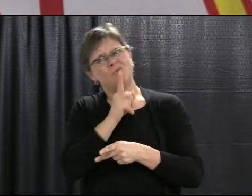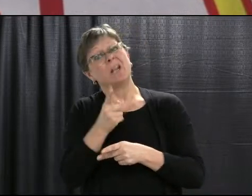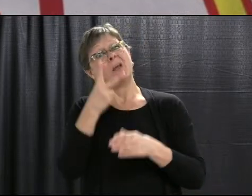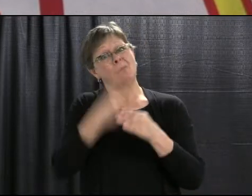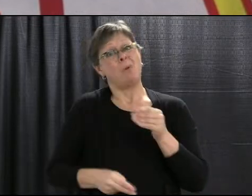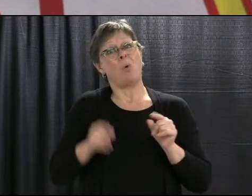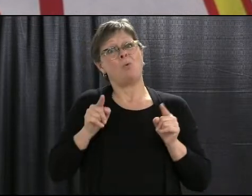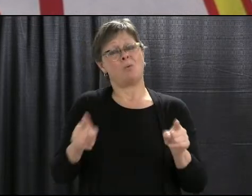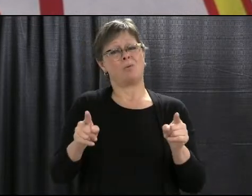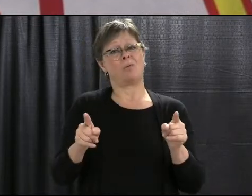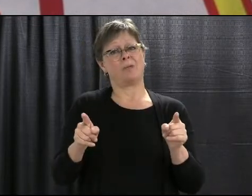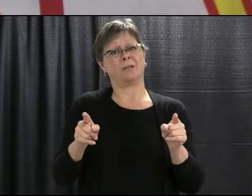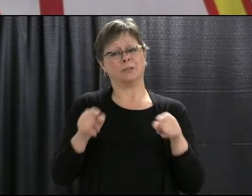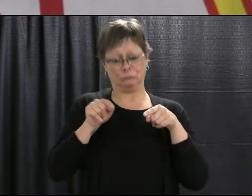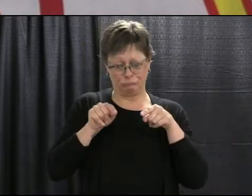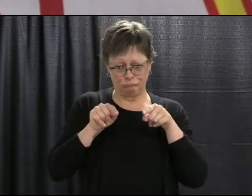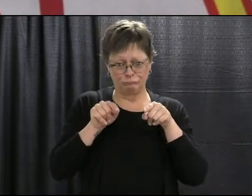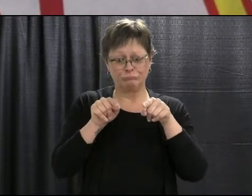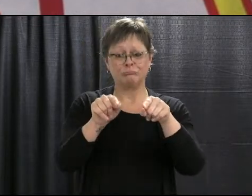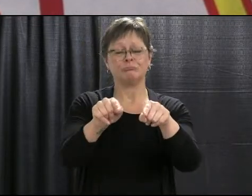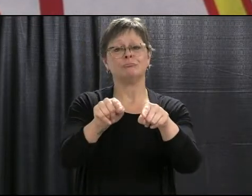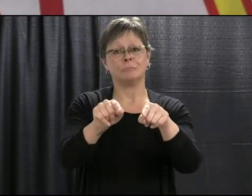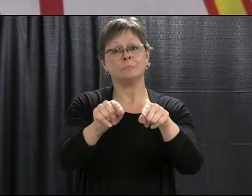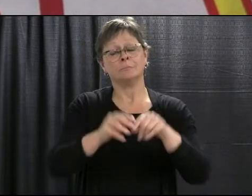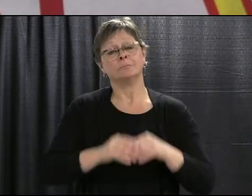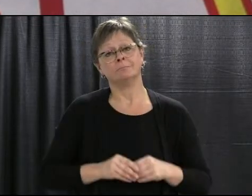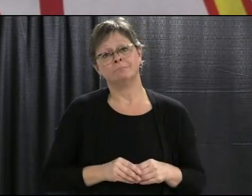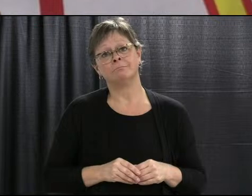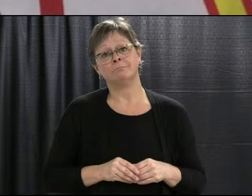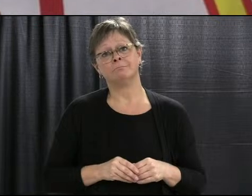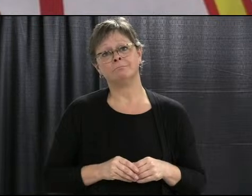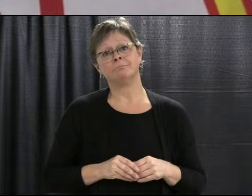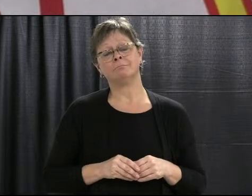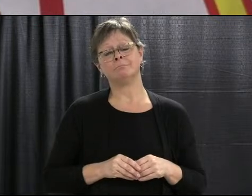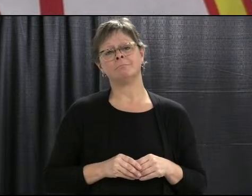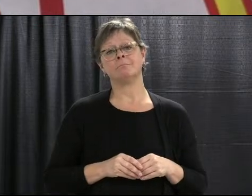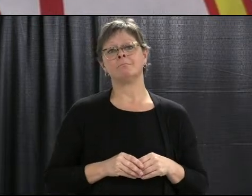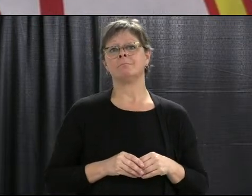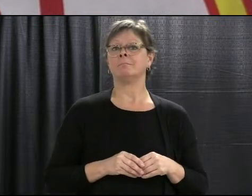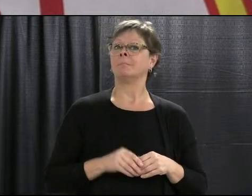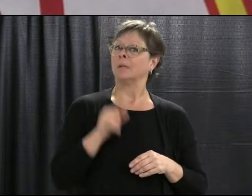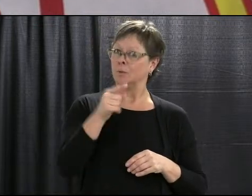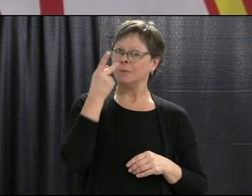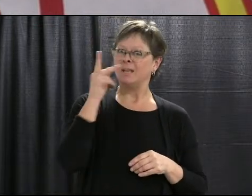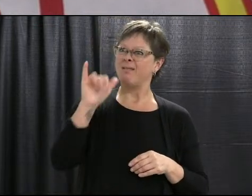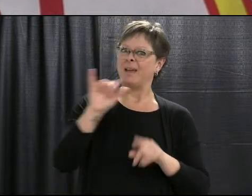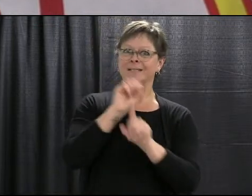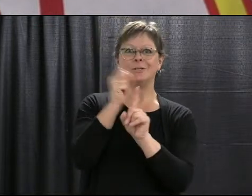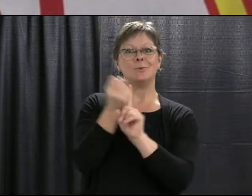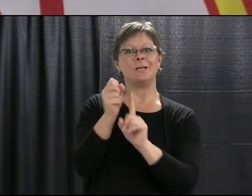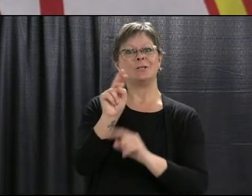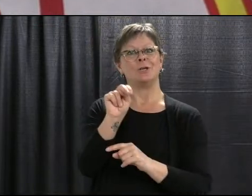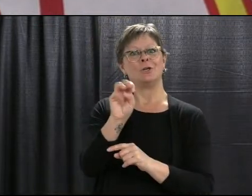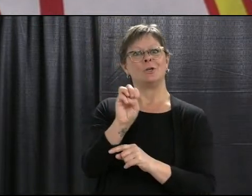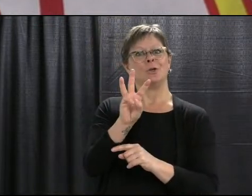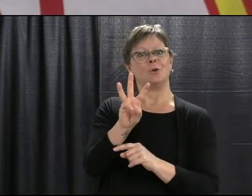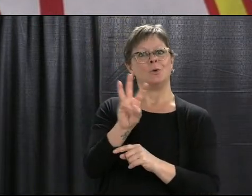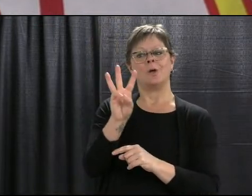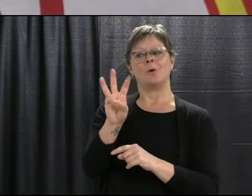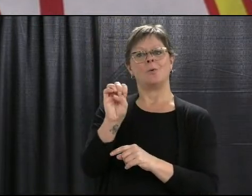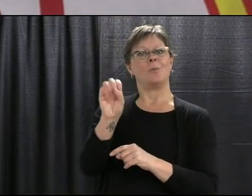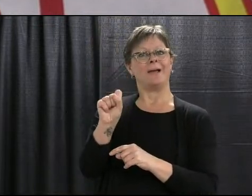We absolutely need both. When you look at the situation in New West Valley, that did save a